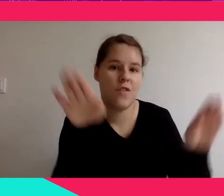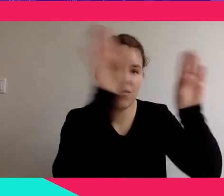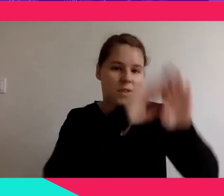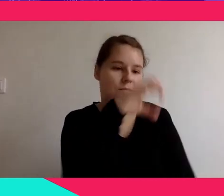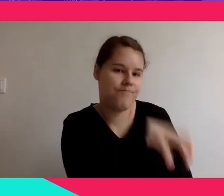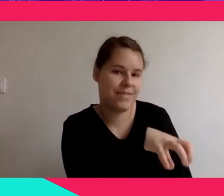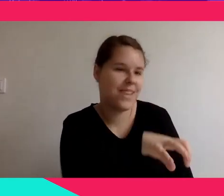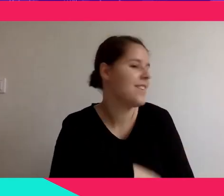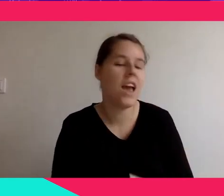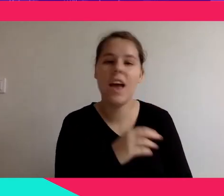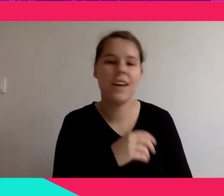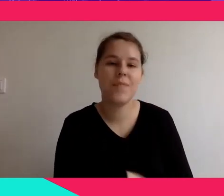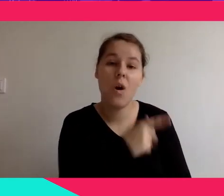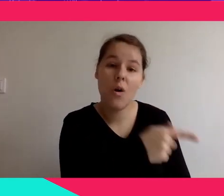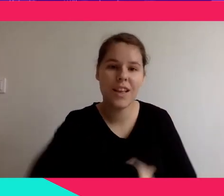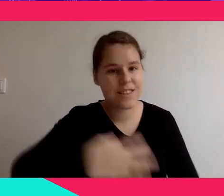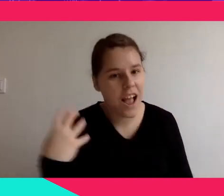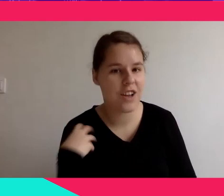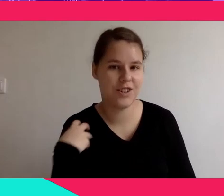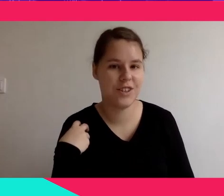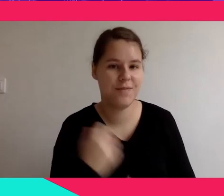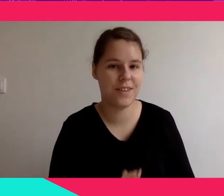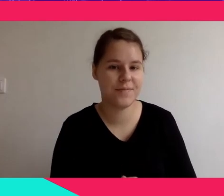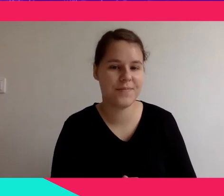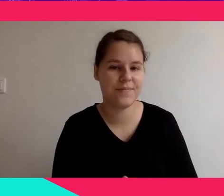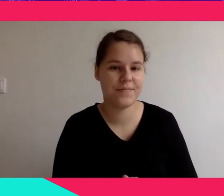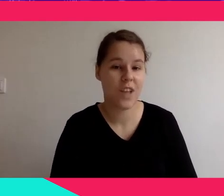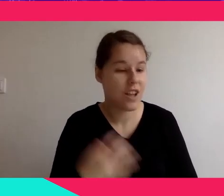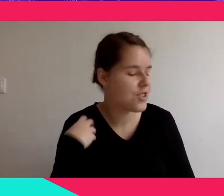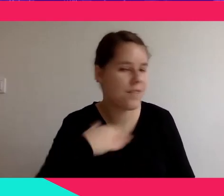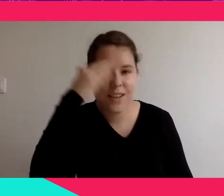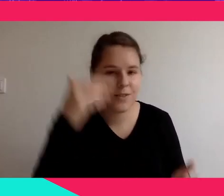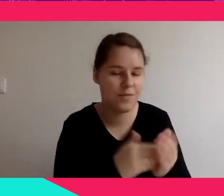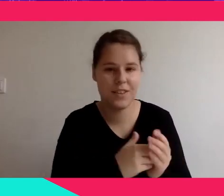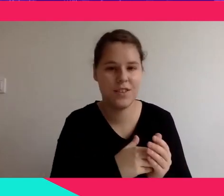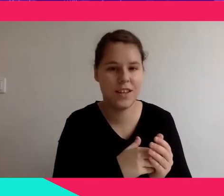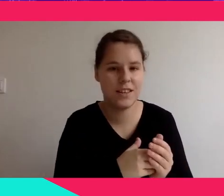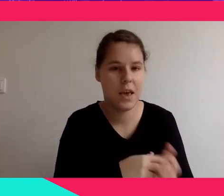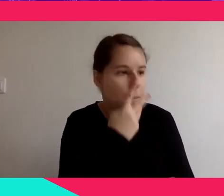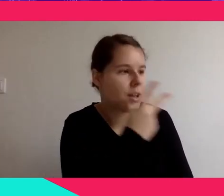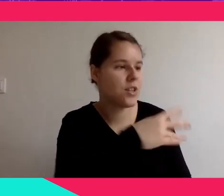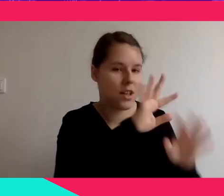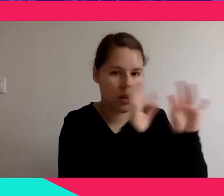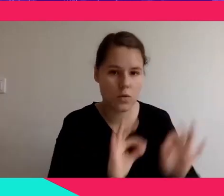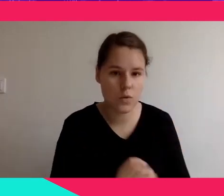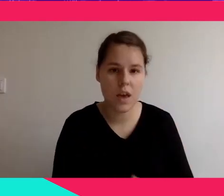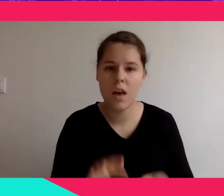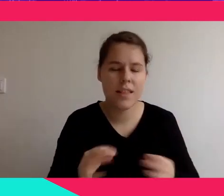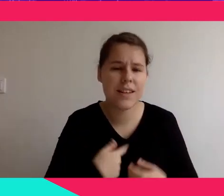So thank you very much for that. That was something I understood deeply when you were presenting your